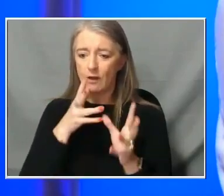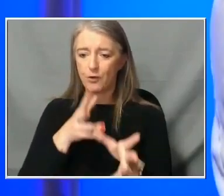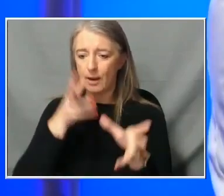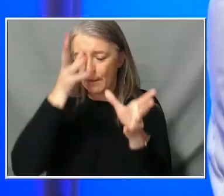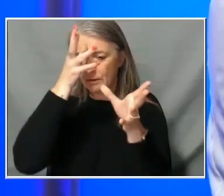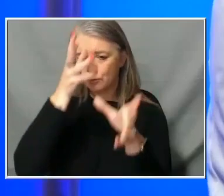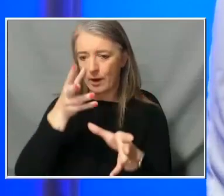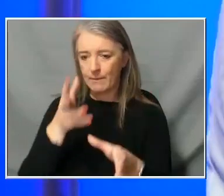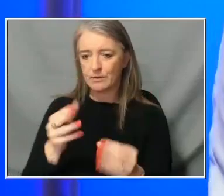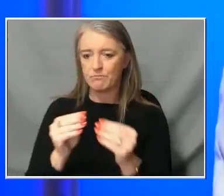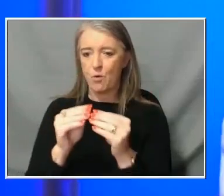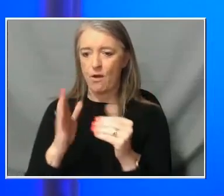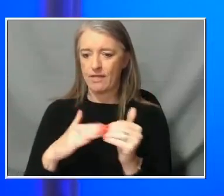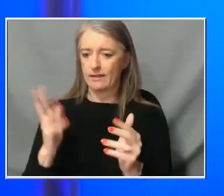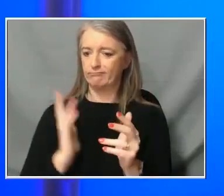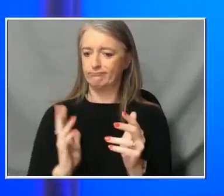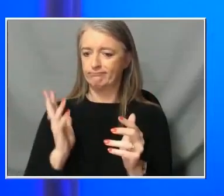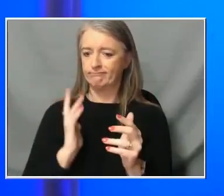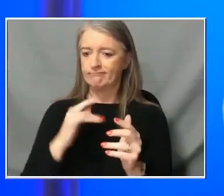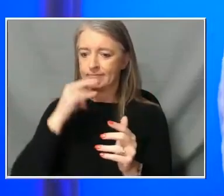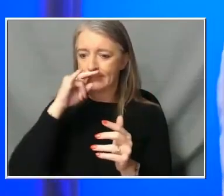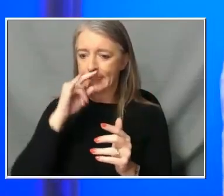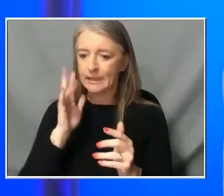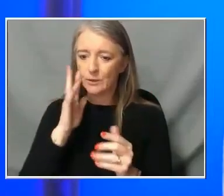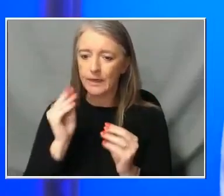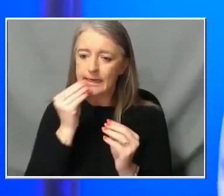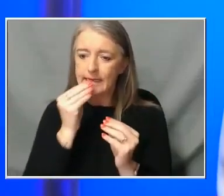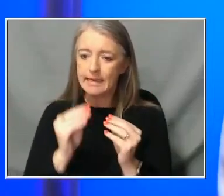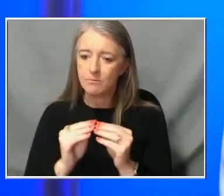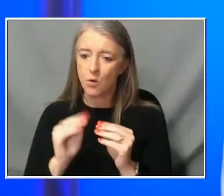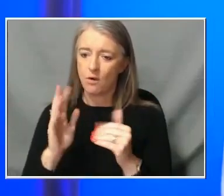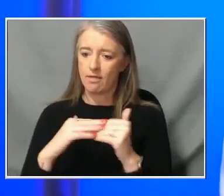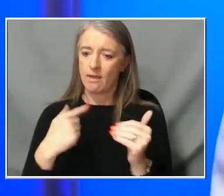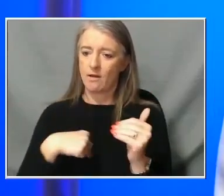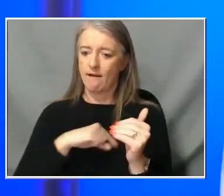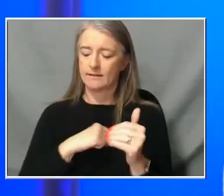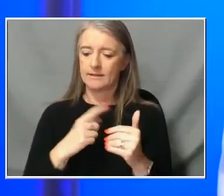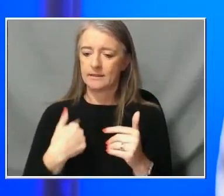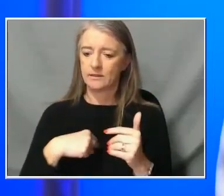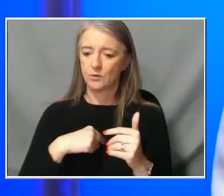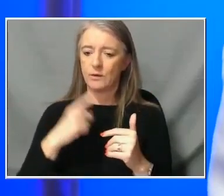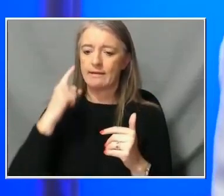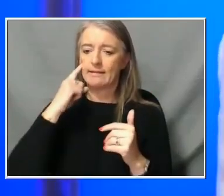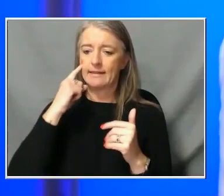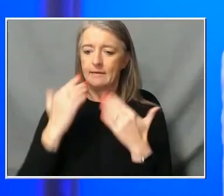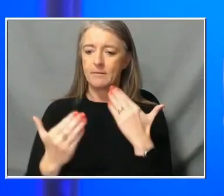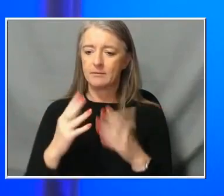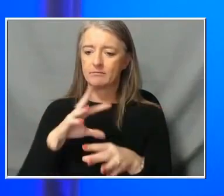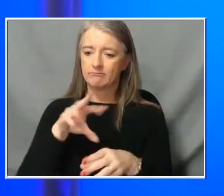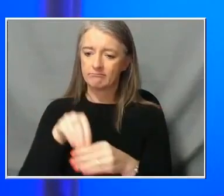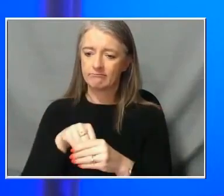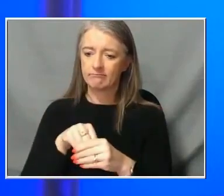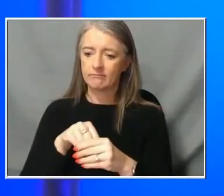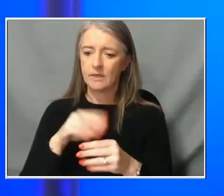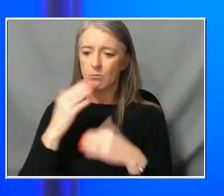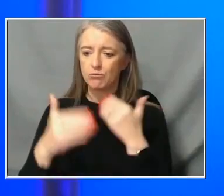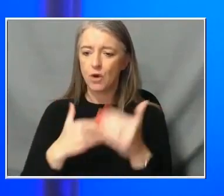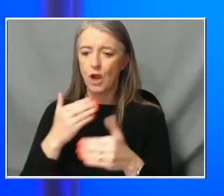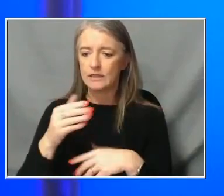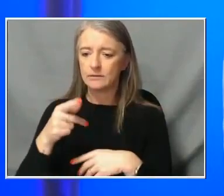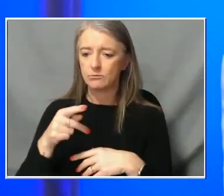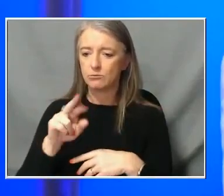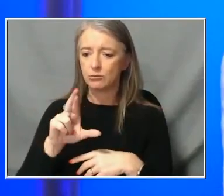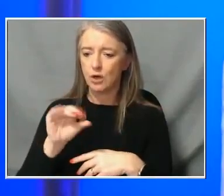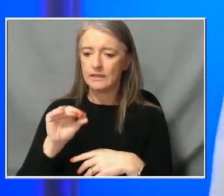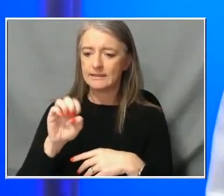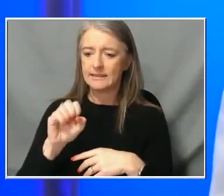parents, and our kids will eat more than us, and so we think that it may be something related to processed foods, but the true answer is